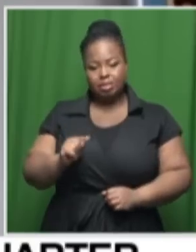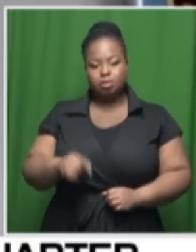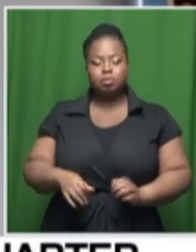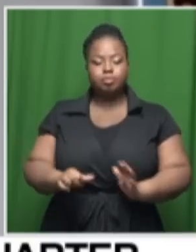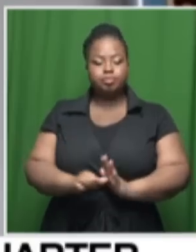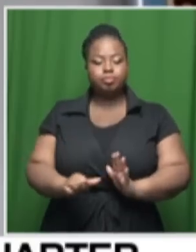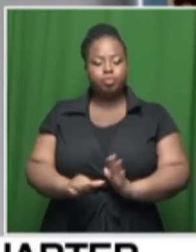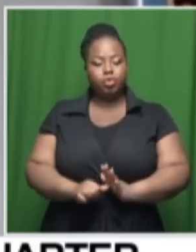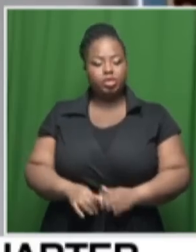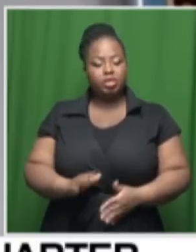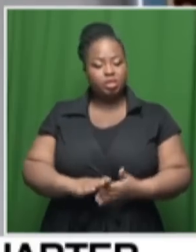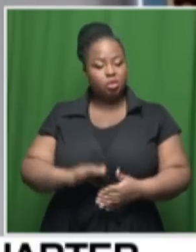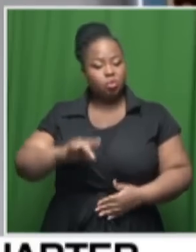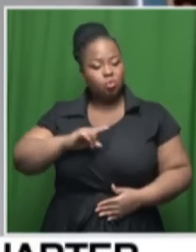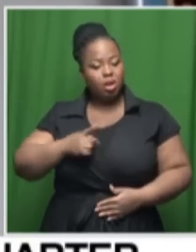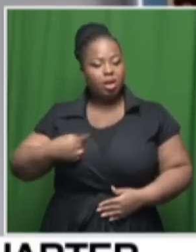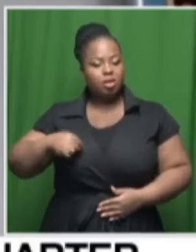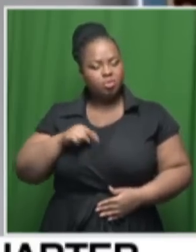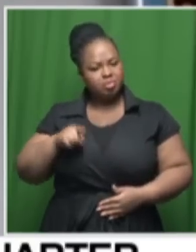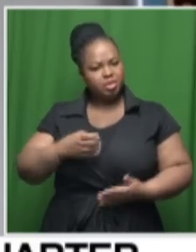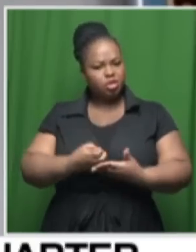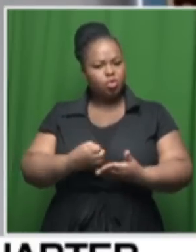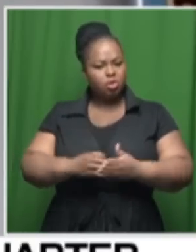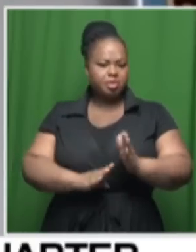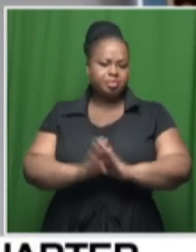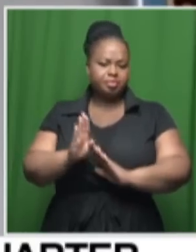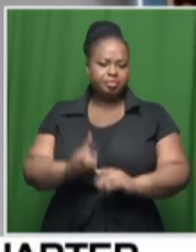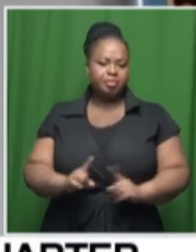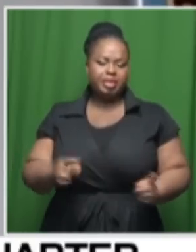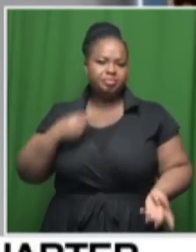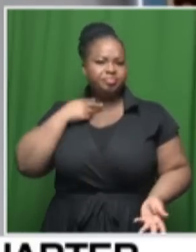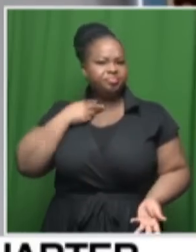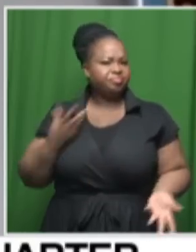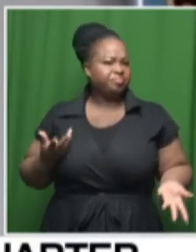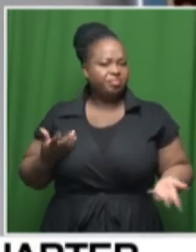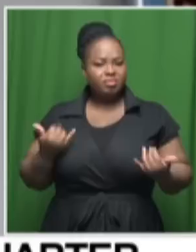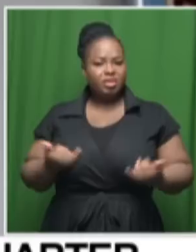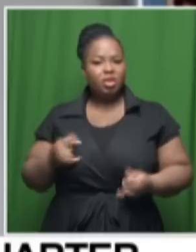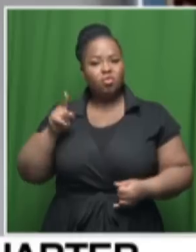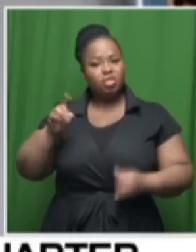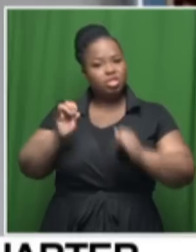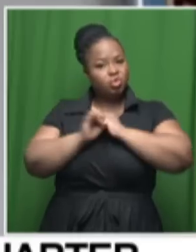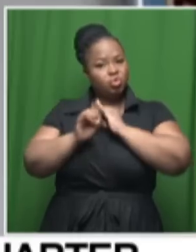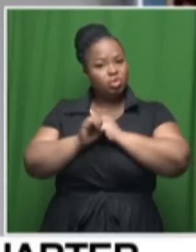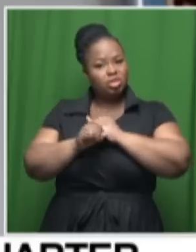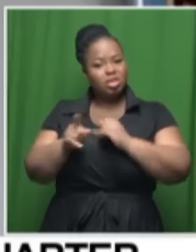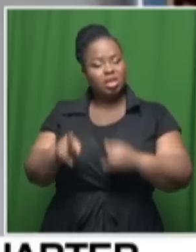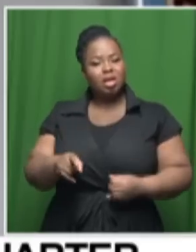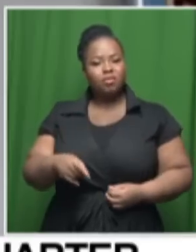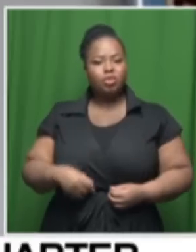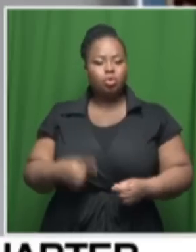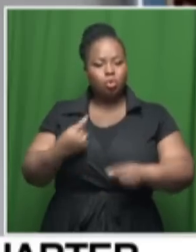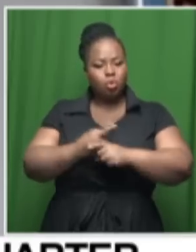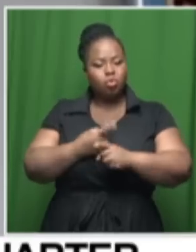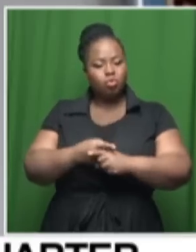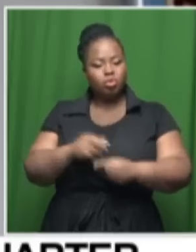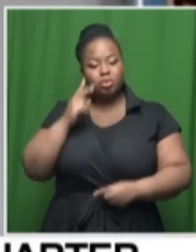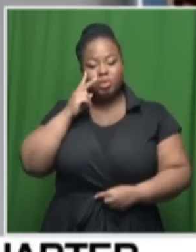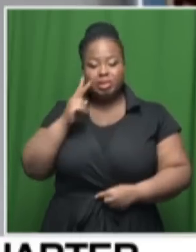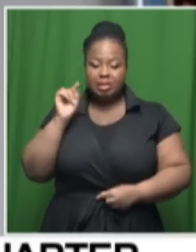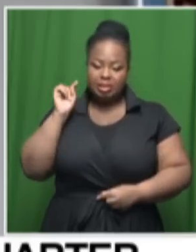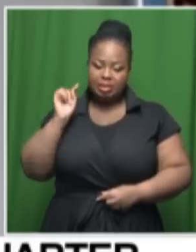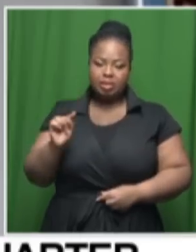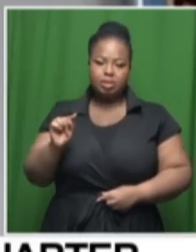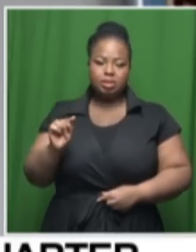important reason why we need to get this economy growing. Unfortunately, institutions like the rating agencies, they also look at these kind